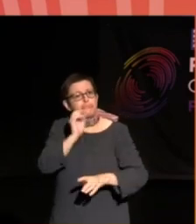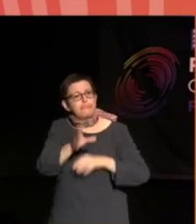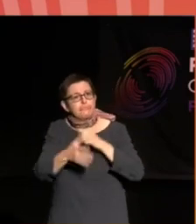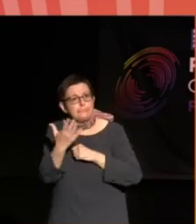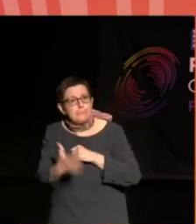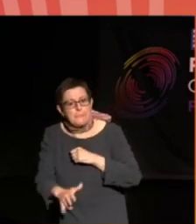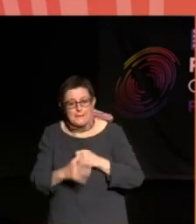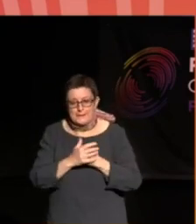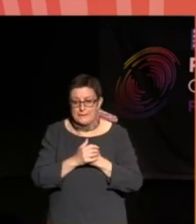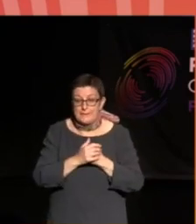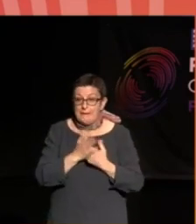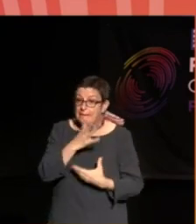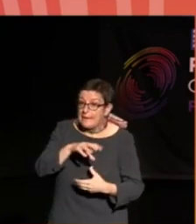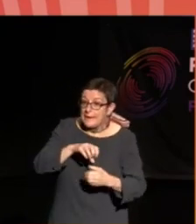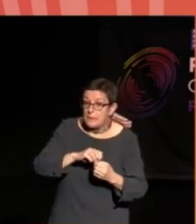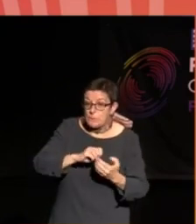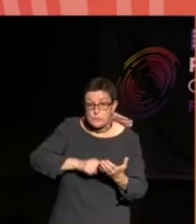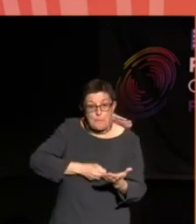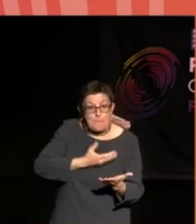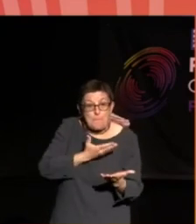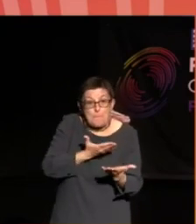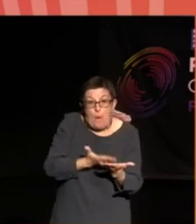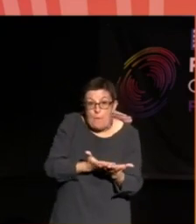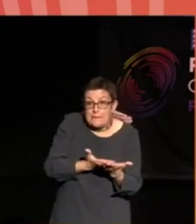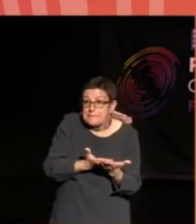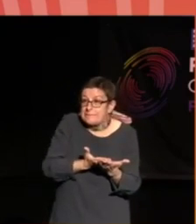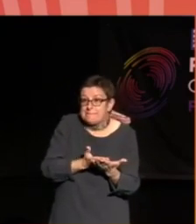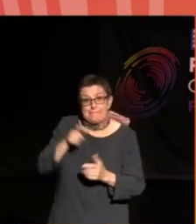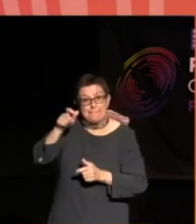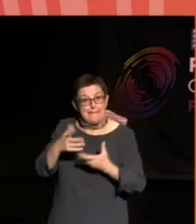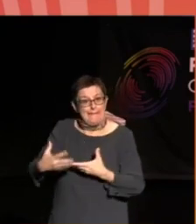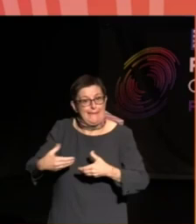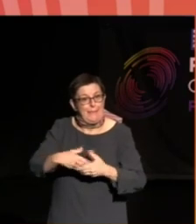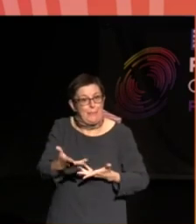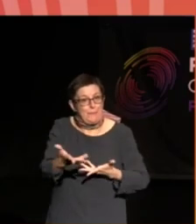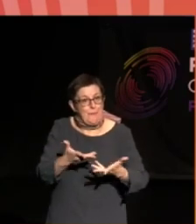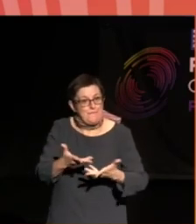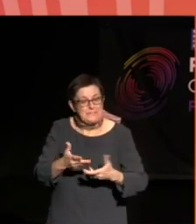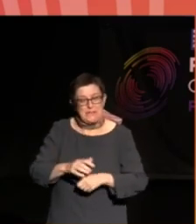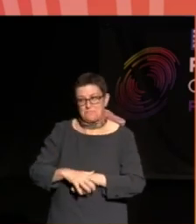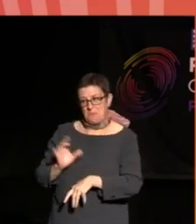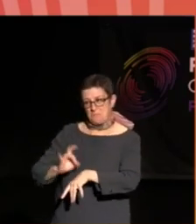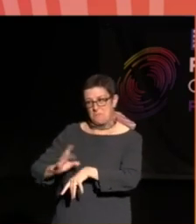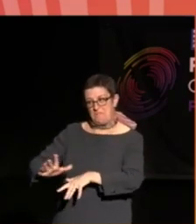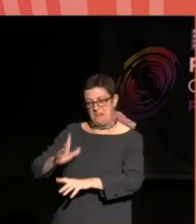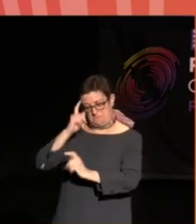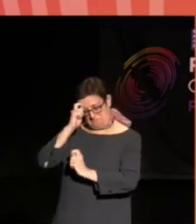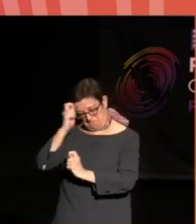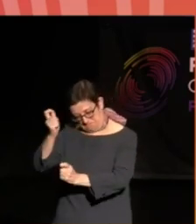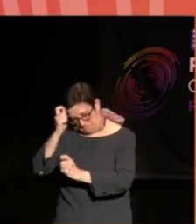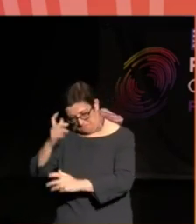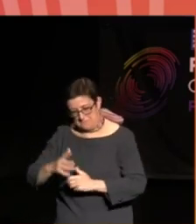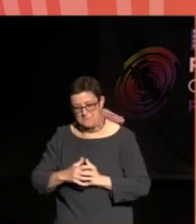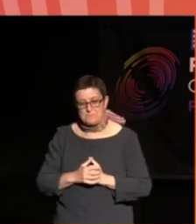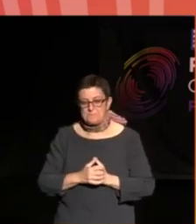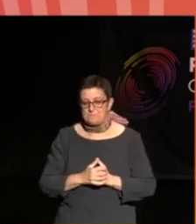and built in poets and poetry. What a pro to his conversation. I heard a lot about collaboration,